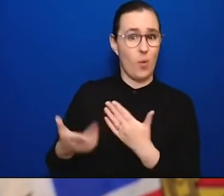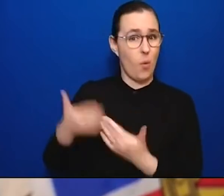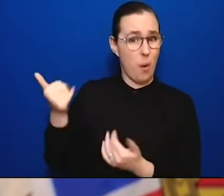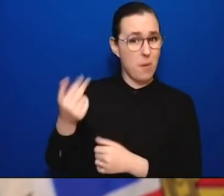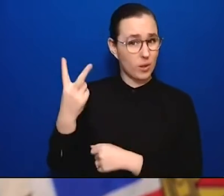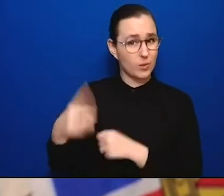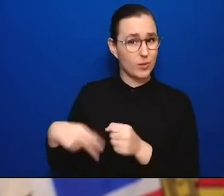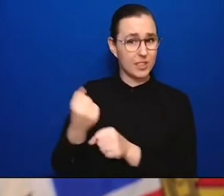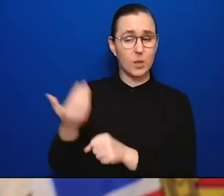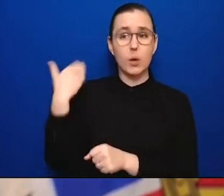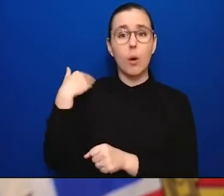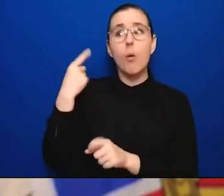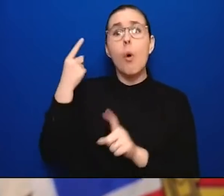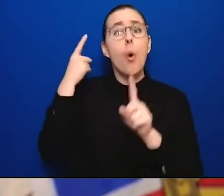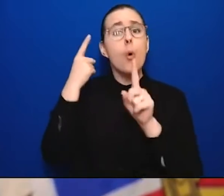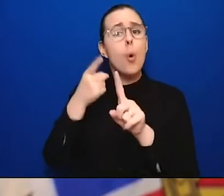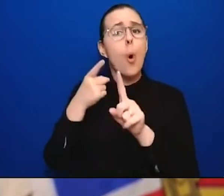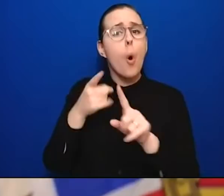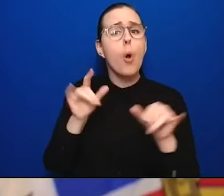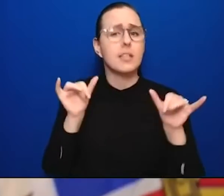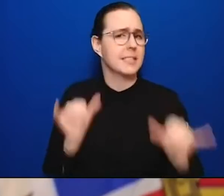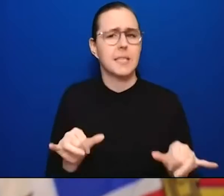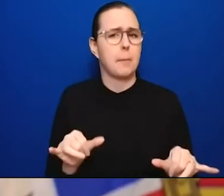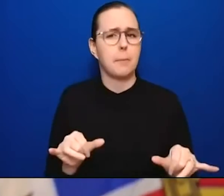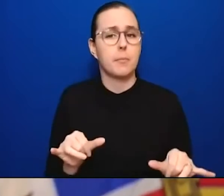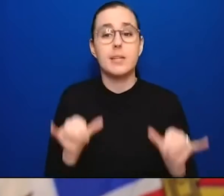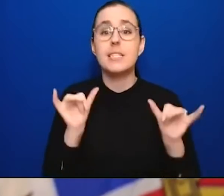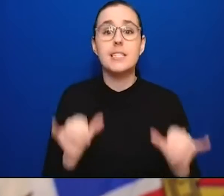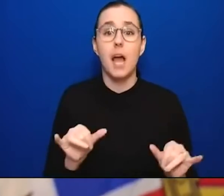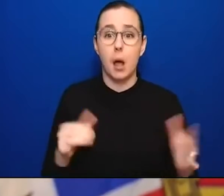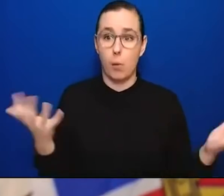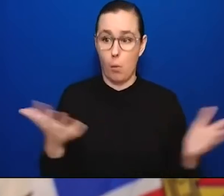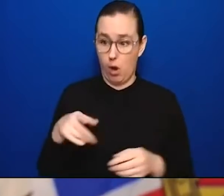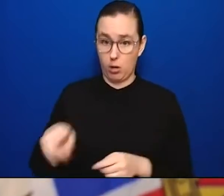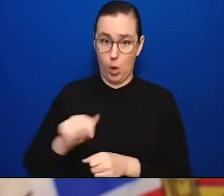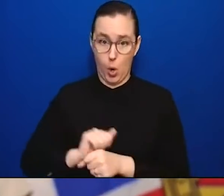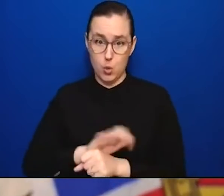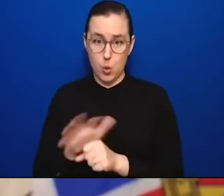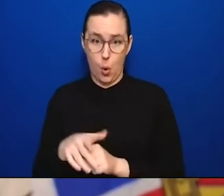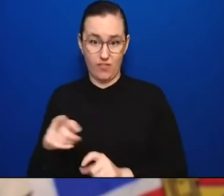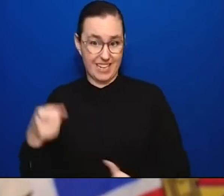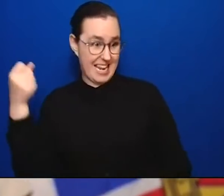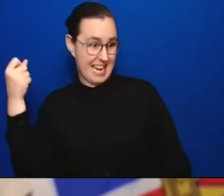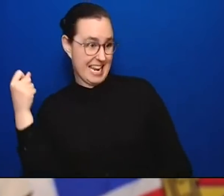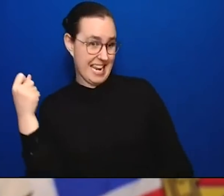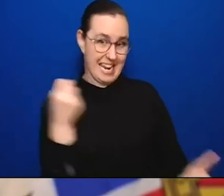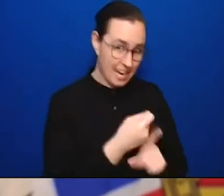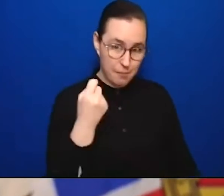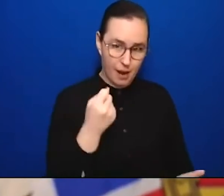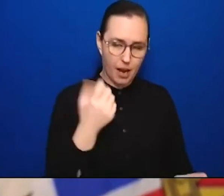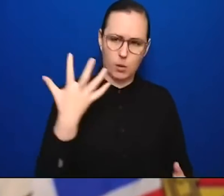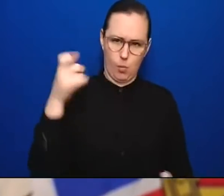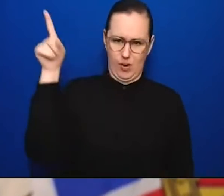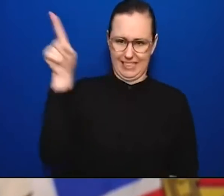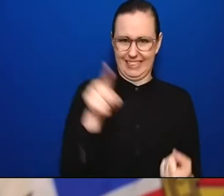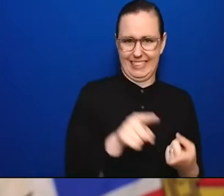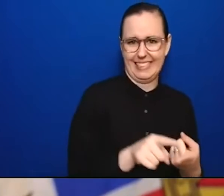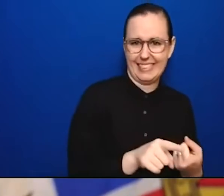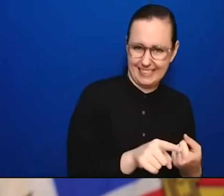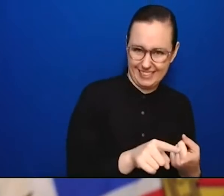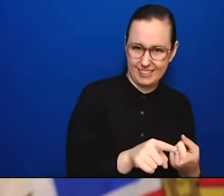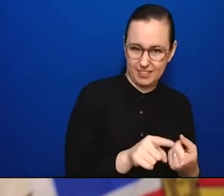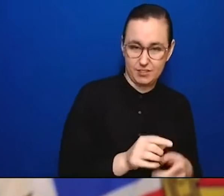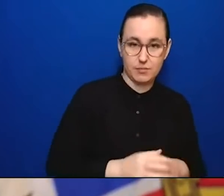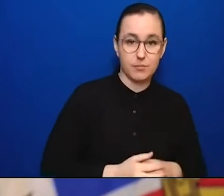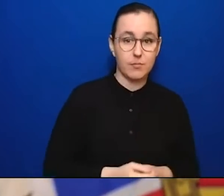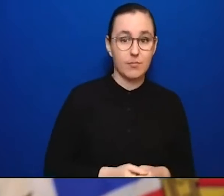this virus, to make sure we're doing our best to stop sickness and death, to make sure we're supporting our health care system